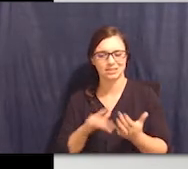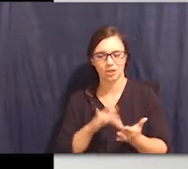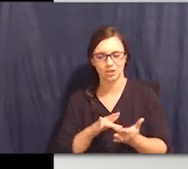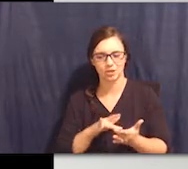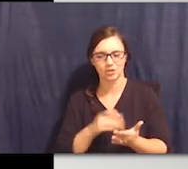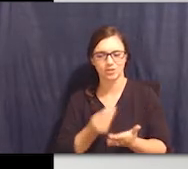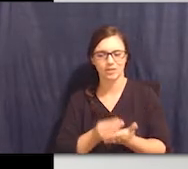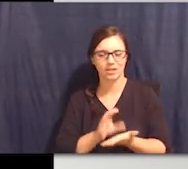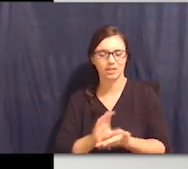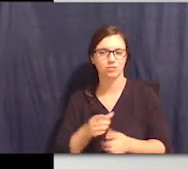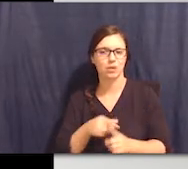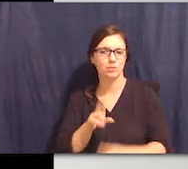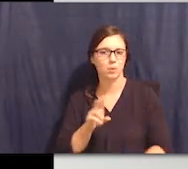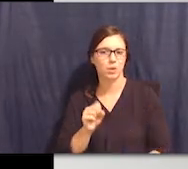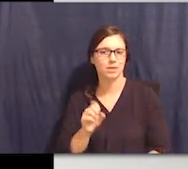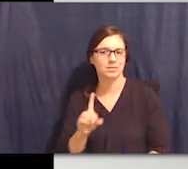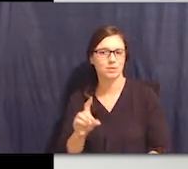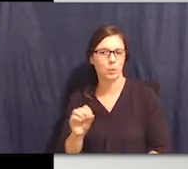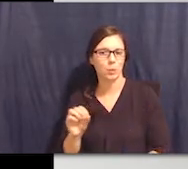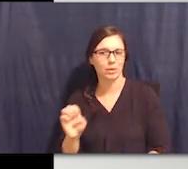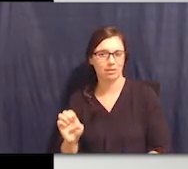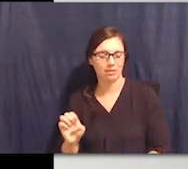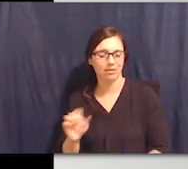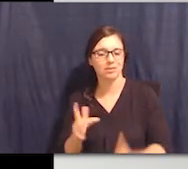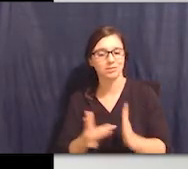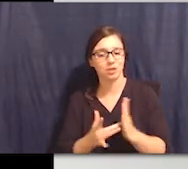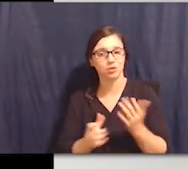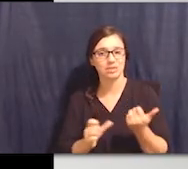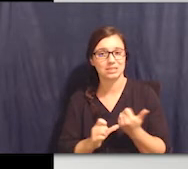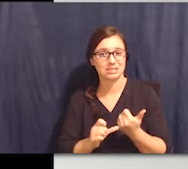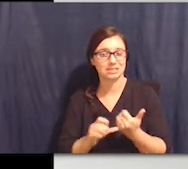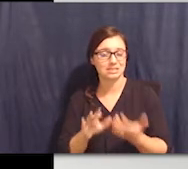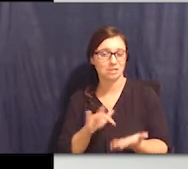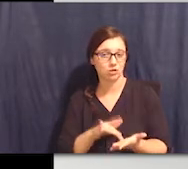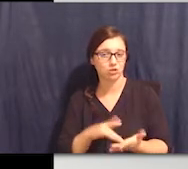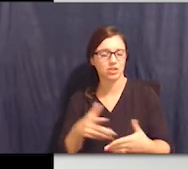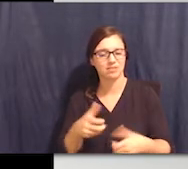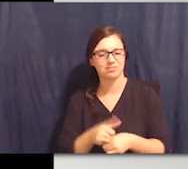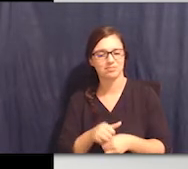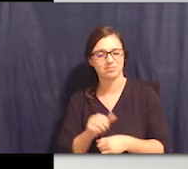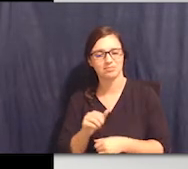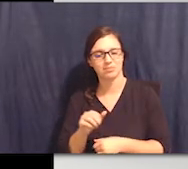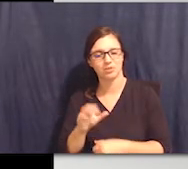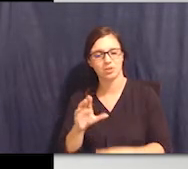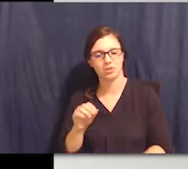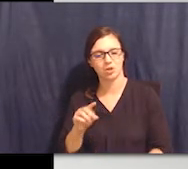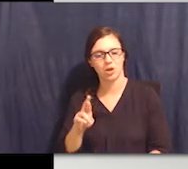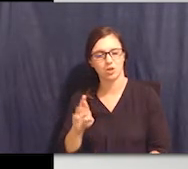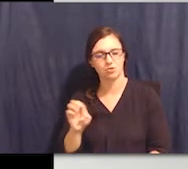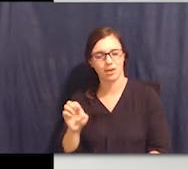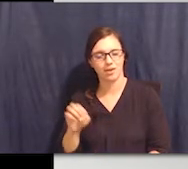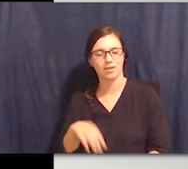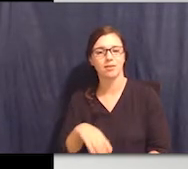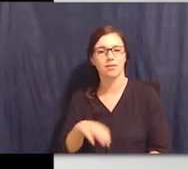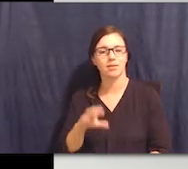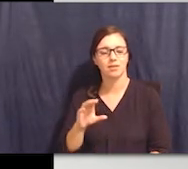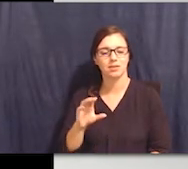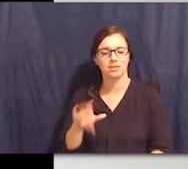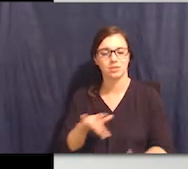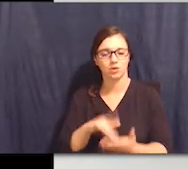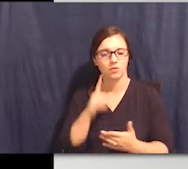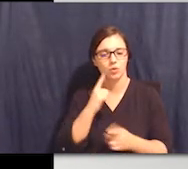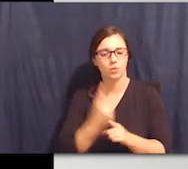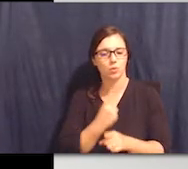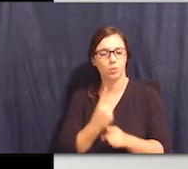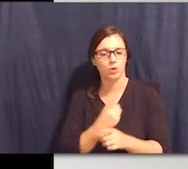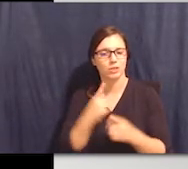by USDOE. The Technical Assistance Center goes by the acronym CADRE, which is the Center for Appropriate